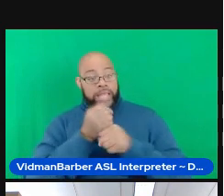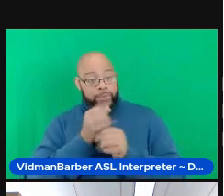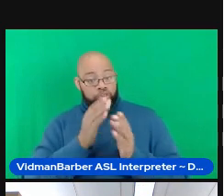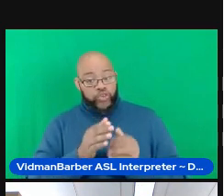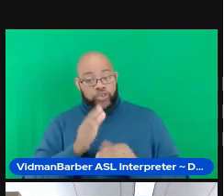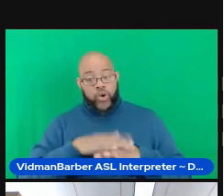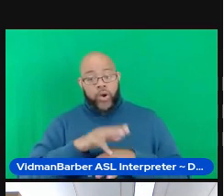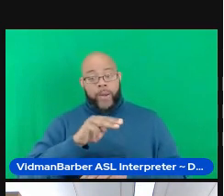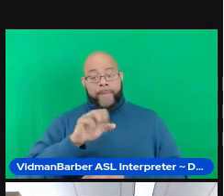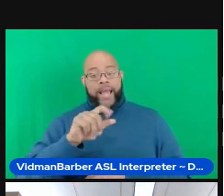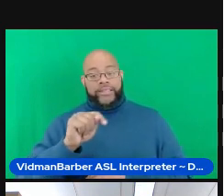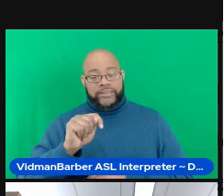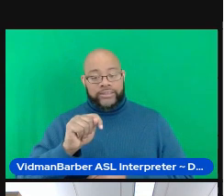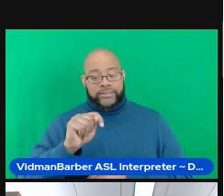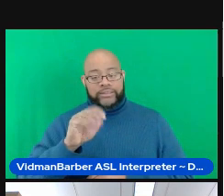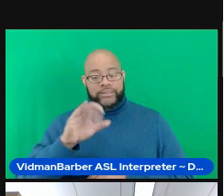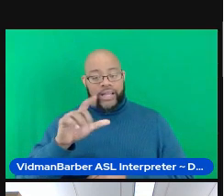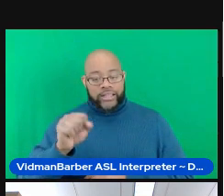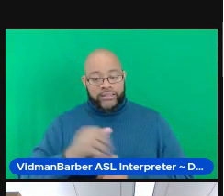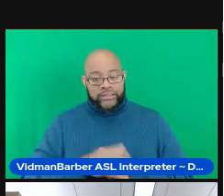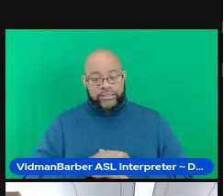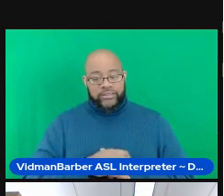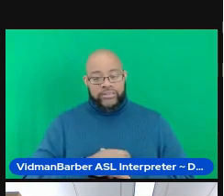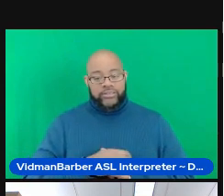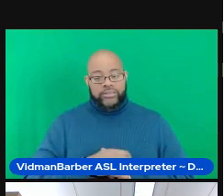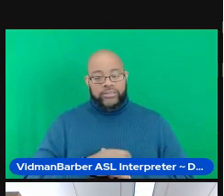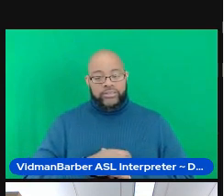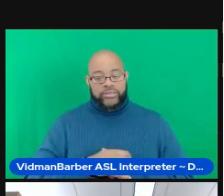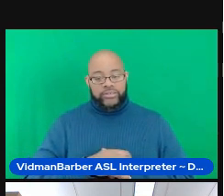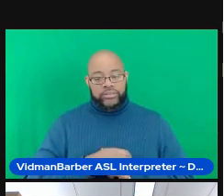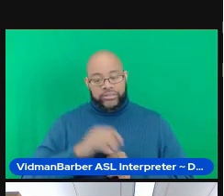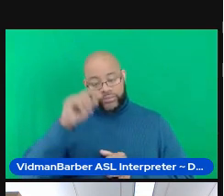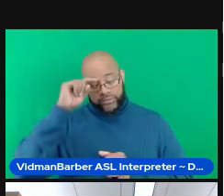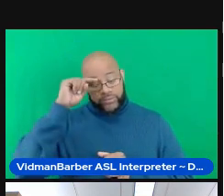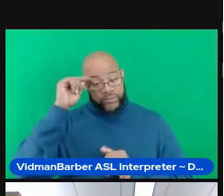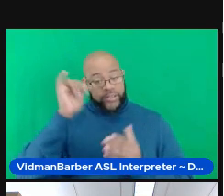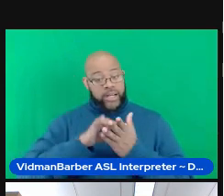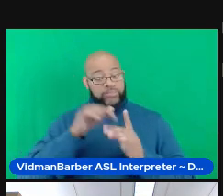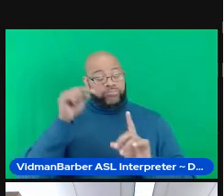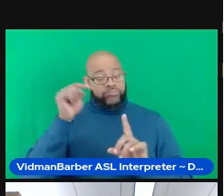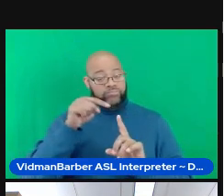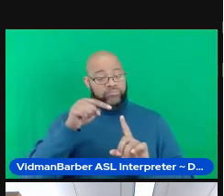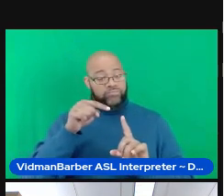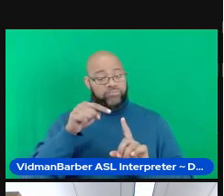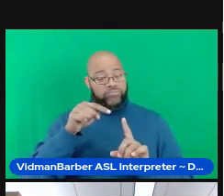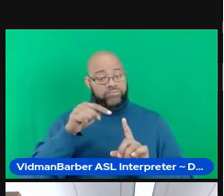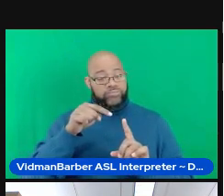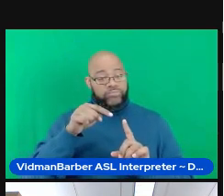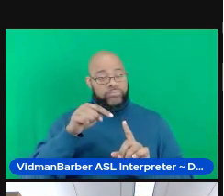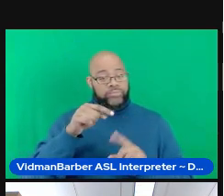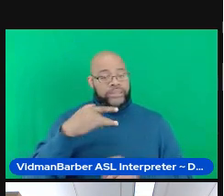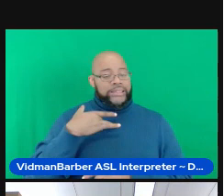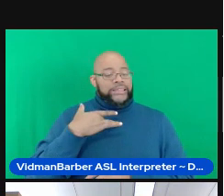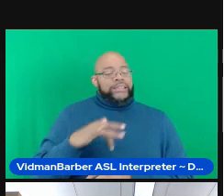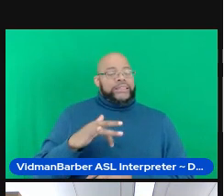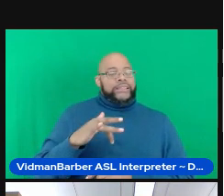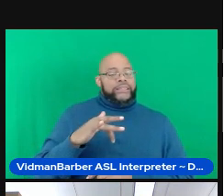mast cells or basophils. And this is known as the sensitization